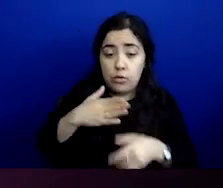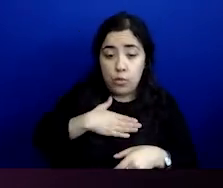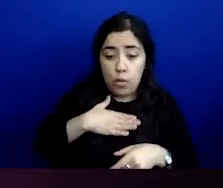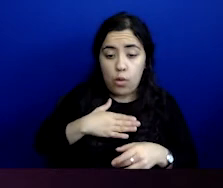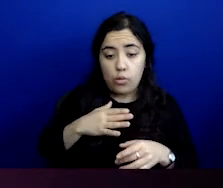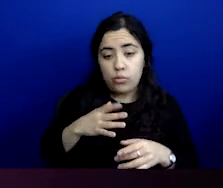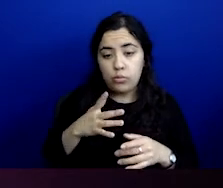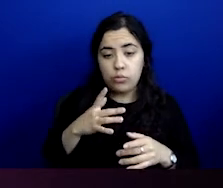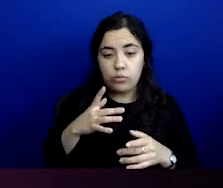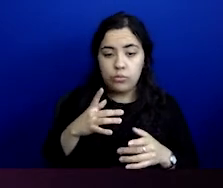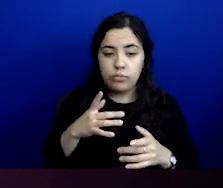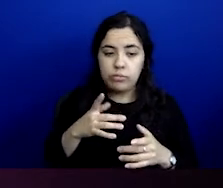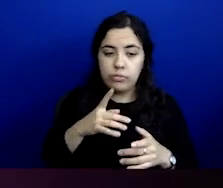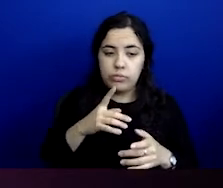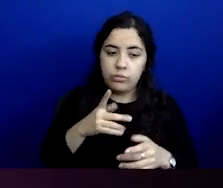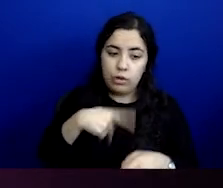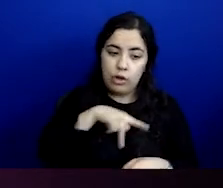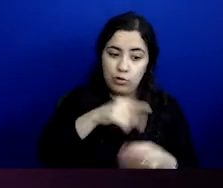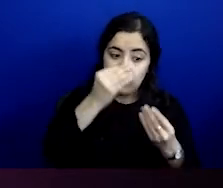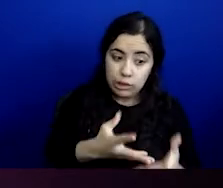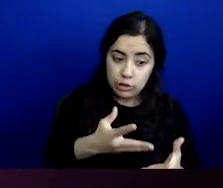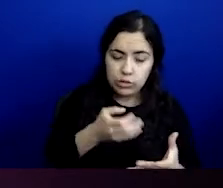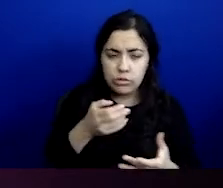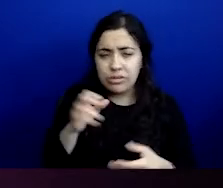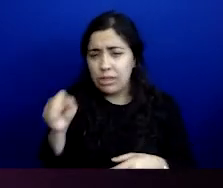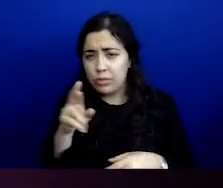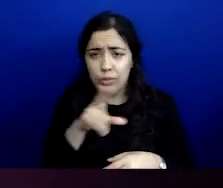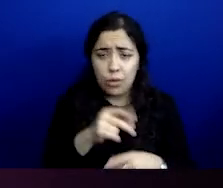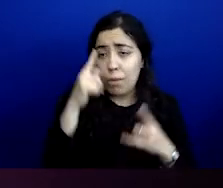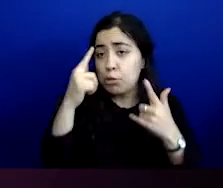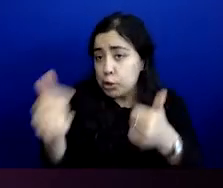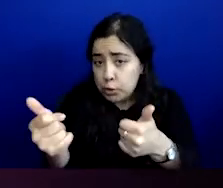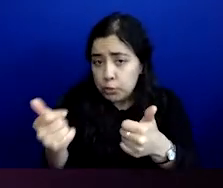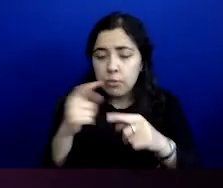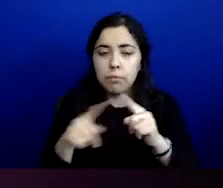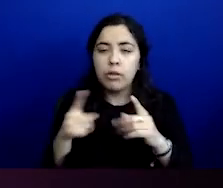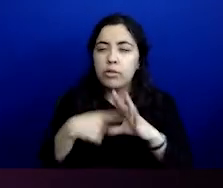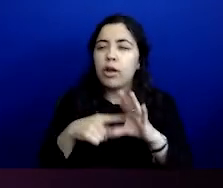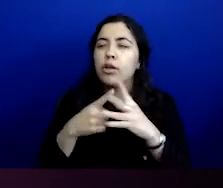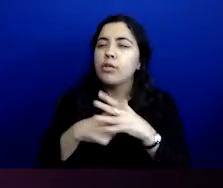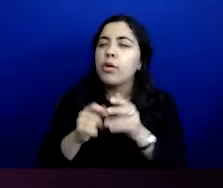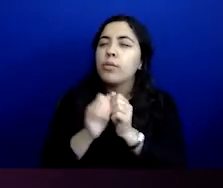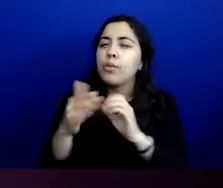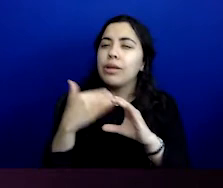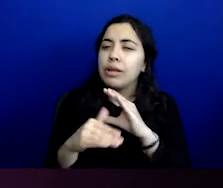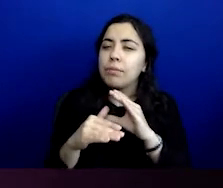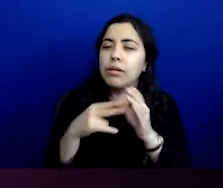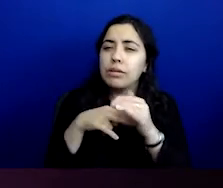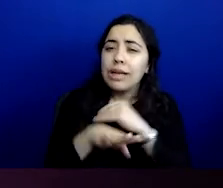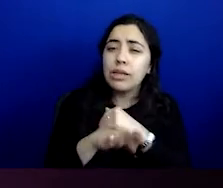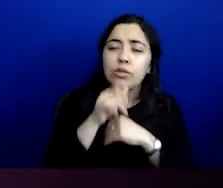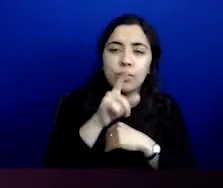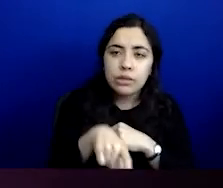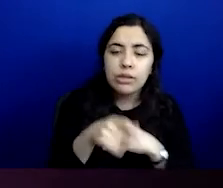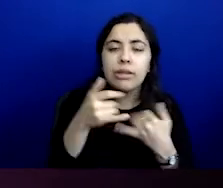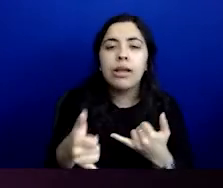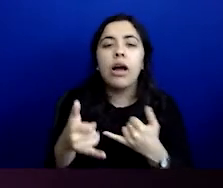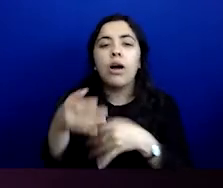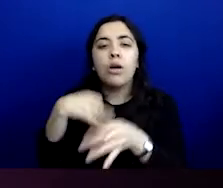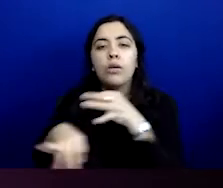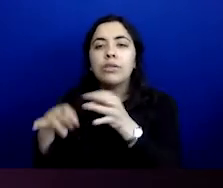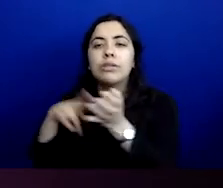kind of up to you. But instead of signing in with your email, you're now signing in with